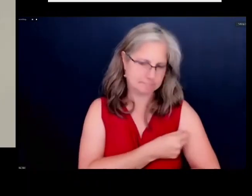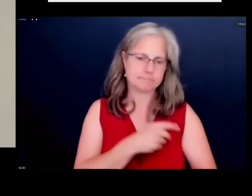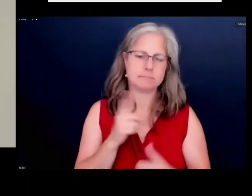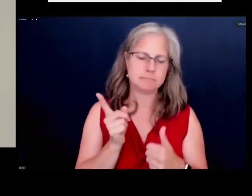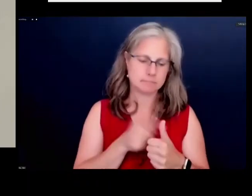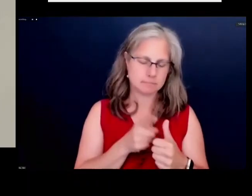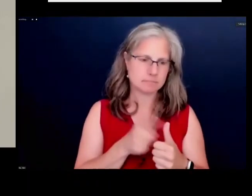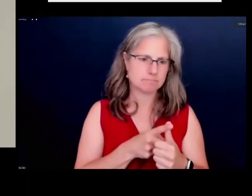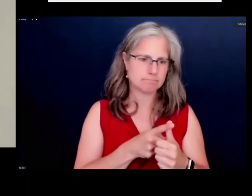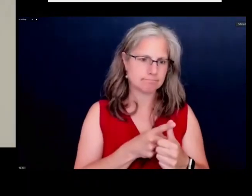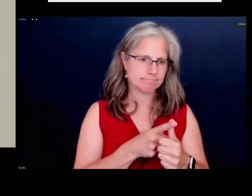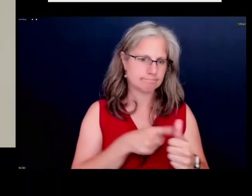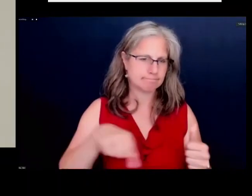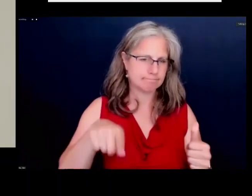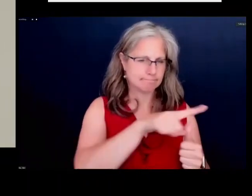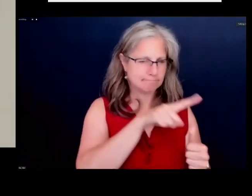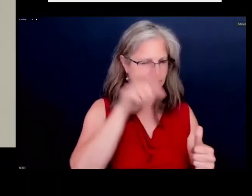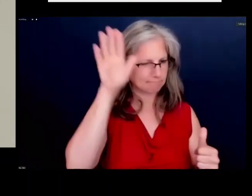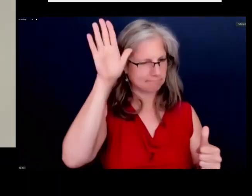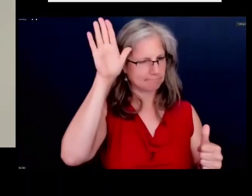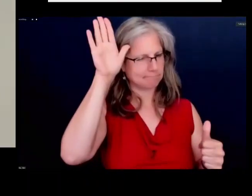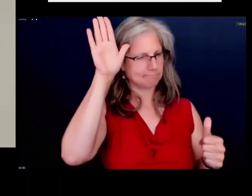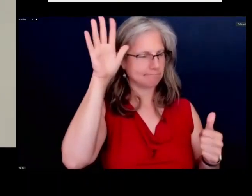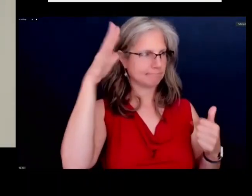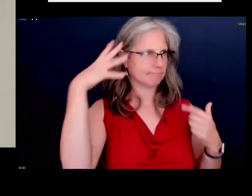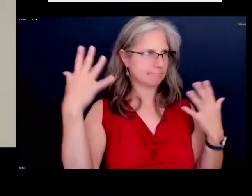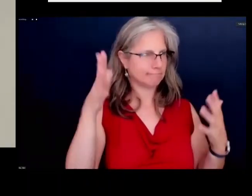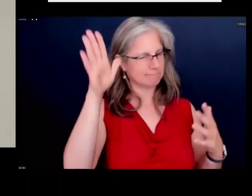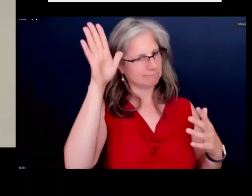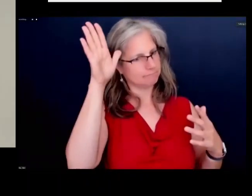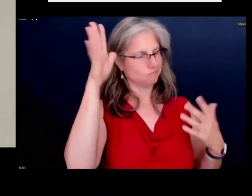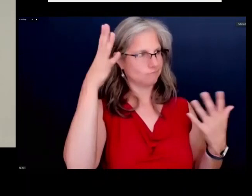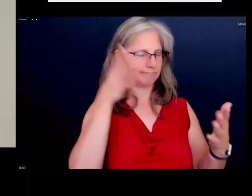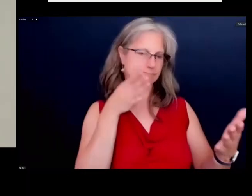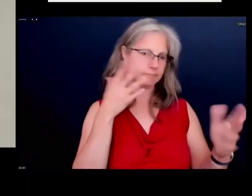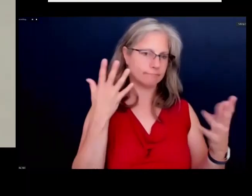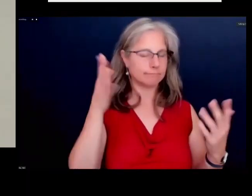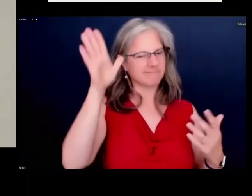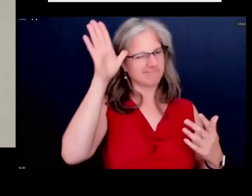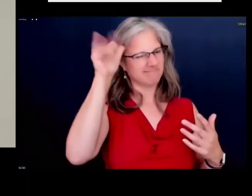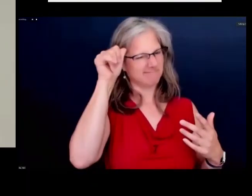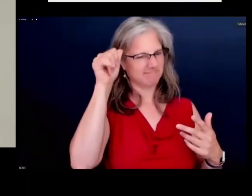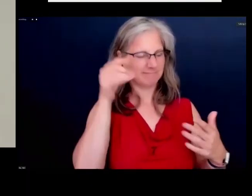category is the hardcore, so to speak,